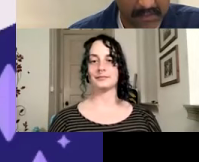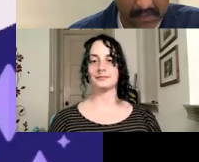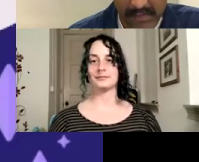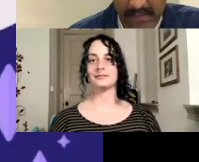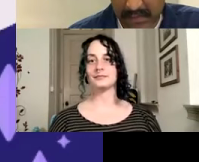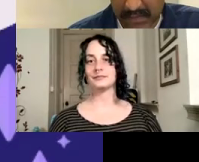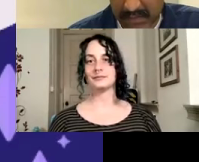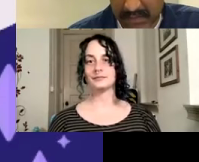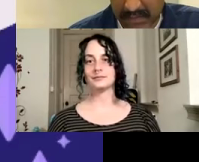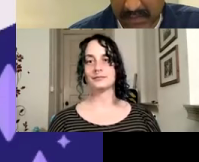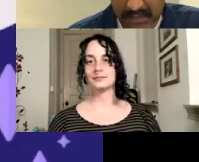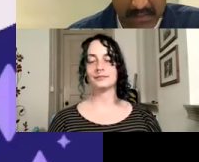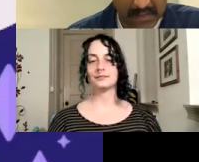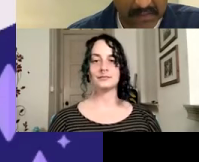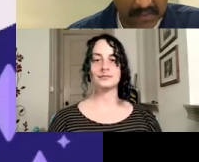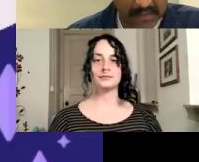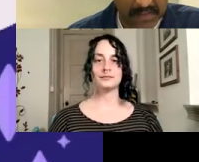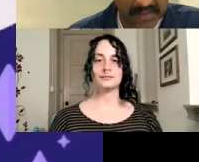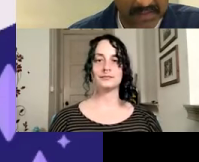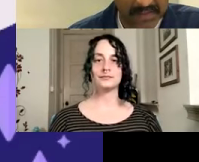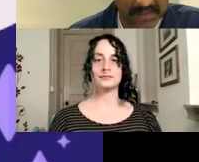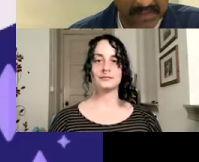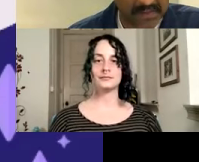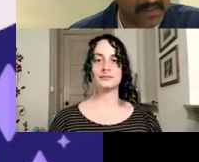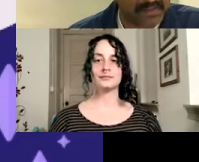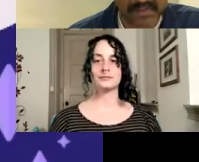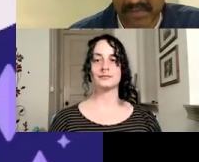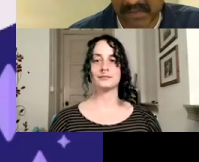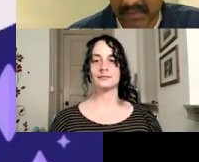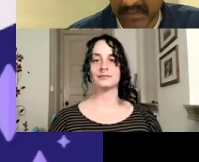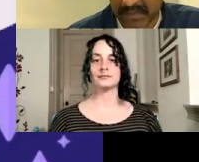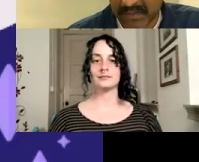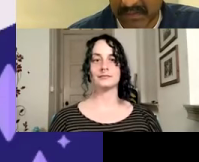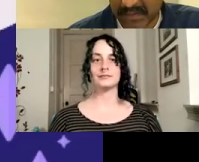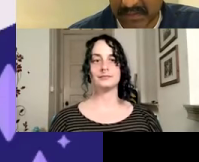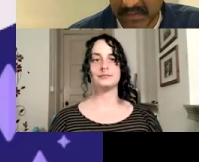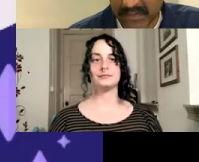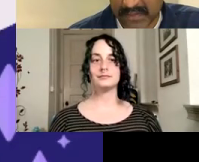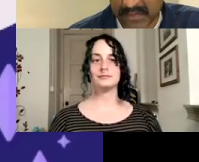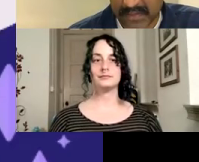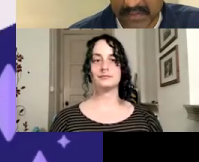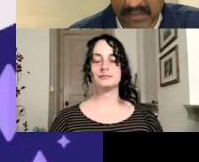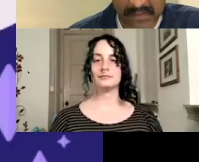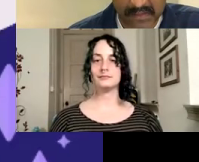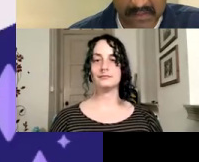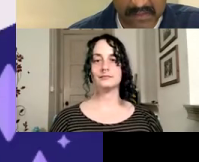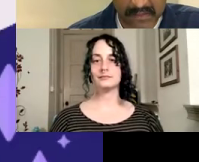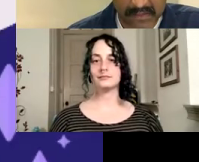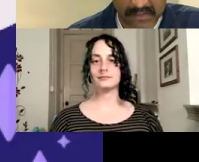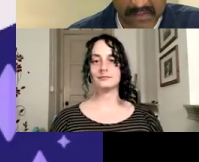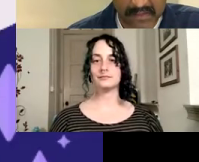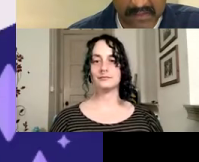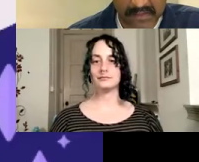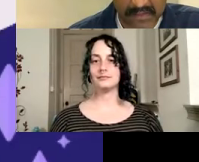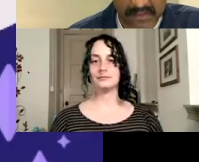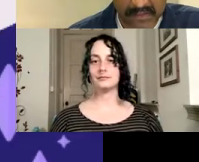So there's that. Once again, we can read that book, Why We Sleep. And if you can support these sessions, we would really appreciate